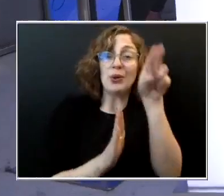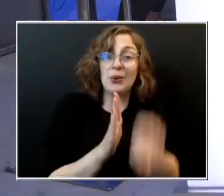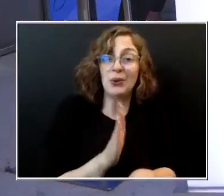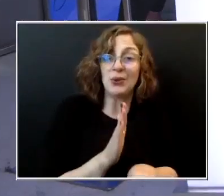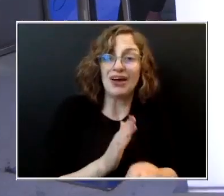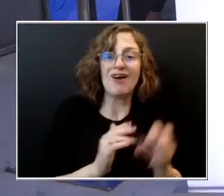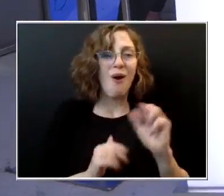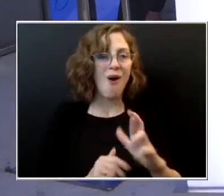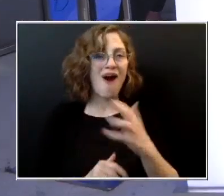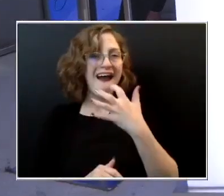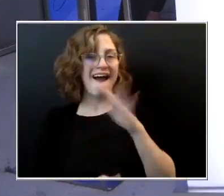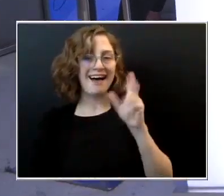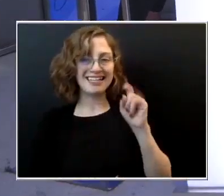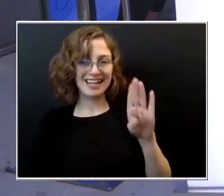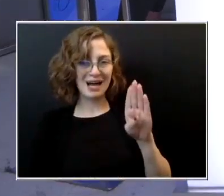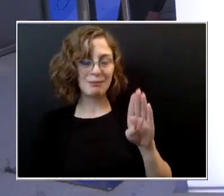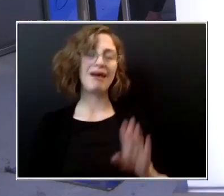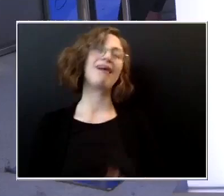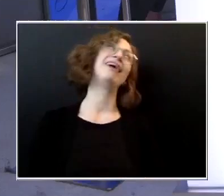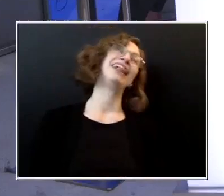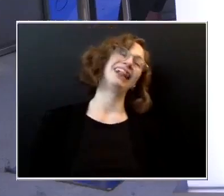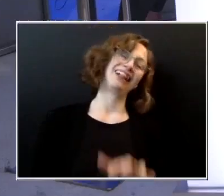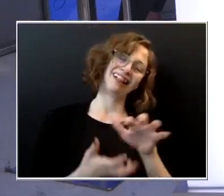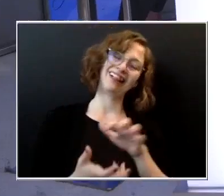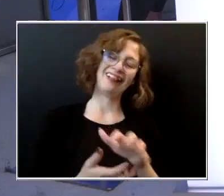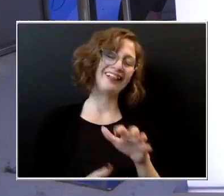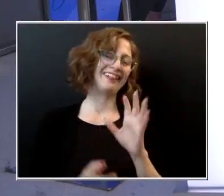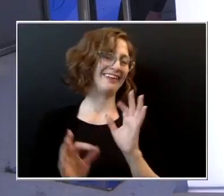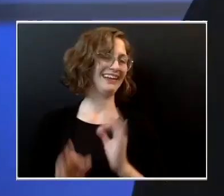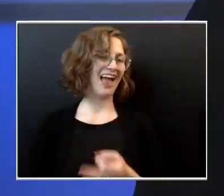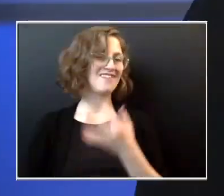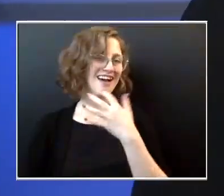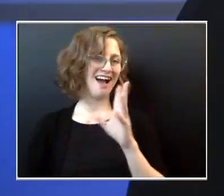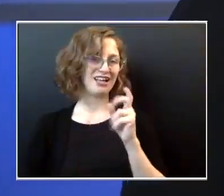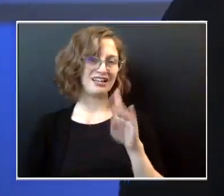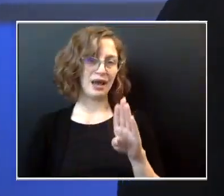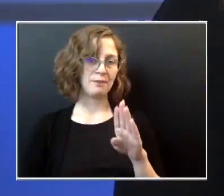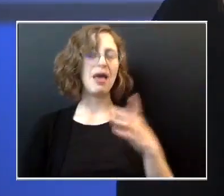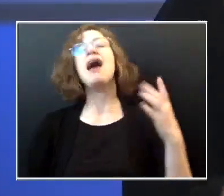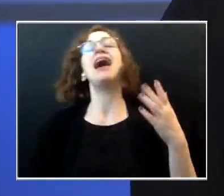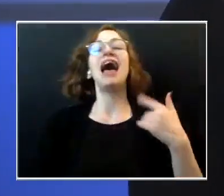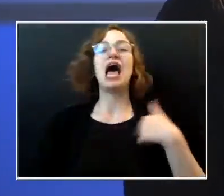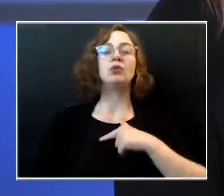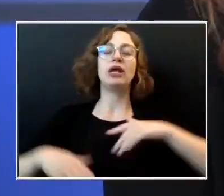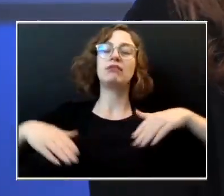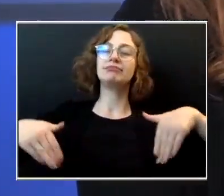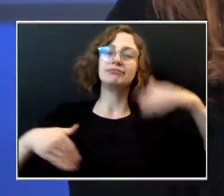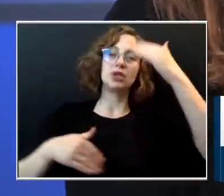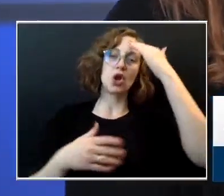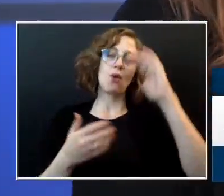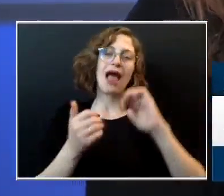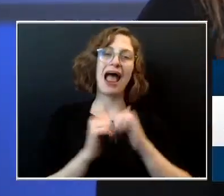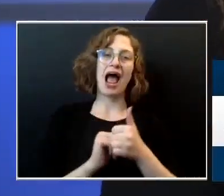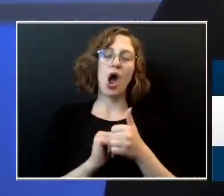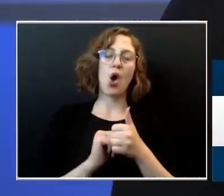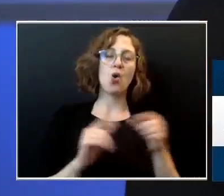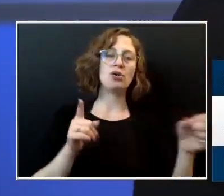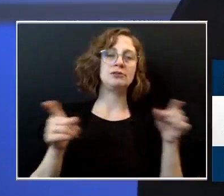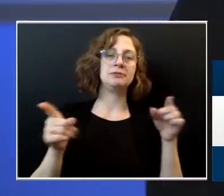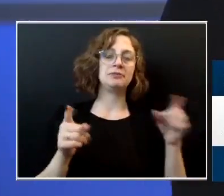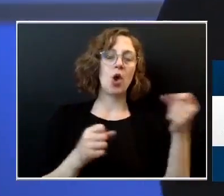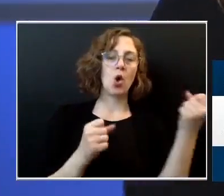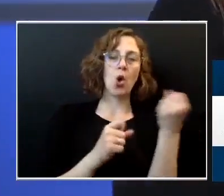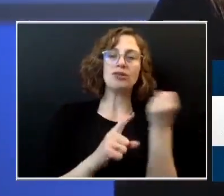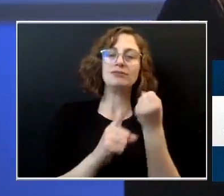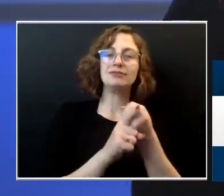think the difference that we don't understand there is really the effects on the vascular system. So we might have some different vascular effects with cold therapy versus heat, but yes,